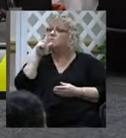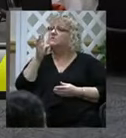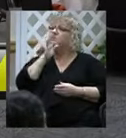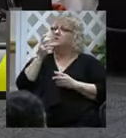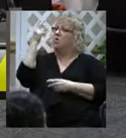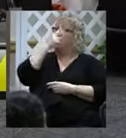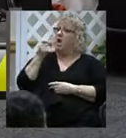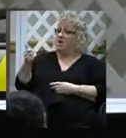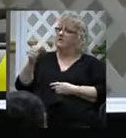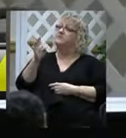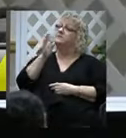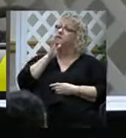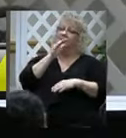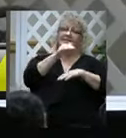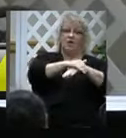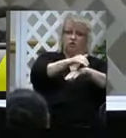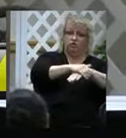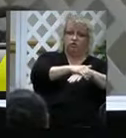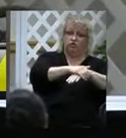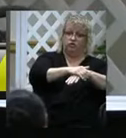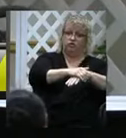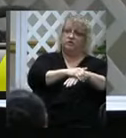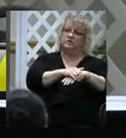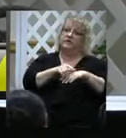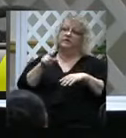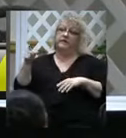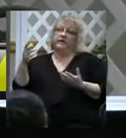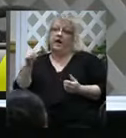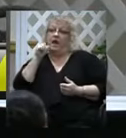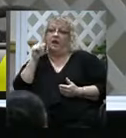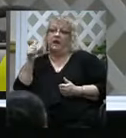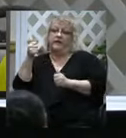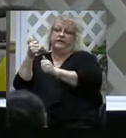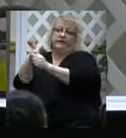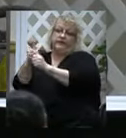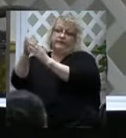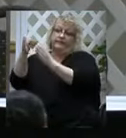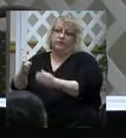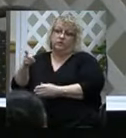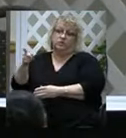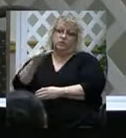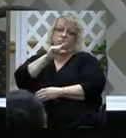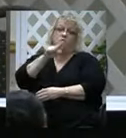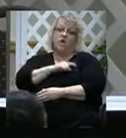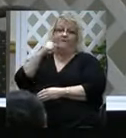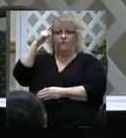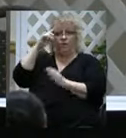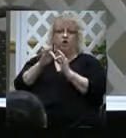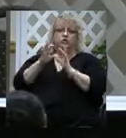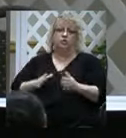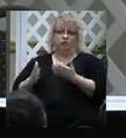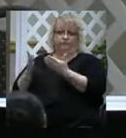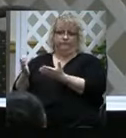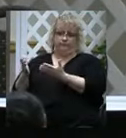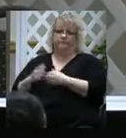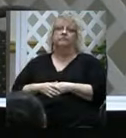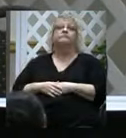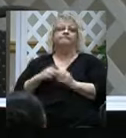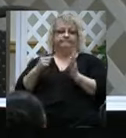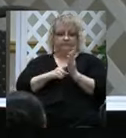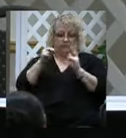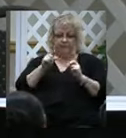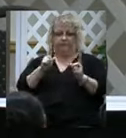Hawaiian also speak English, so they may not be the person who needs the interpreter. So we have had people